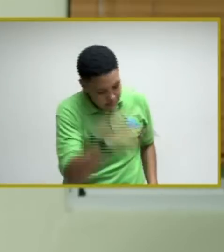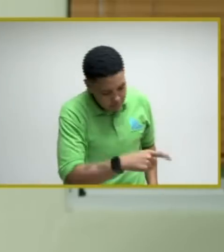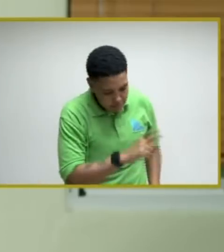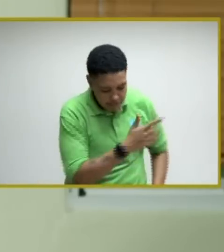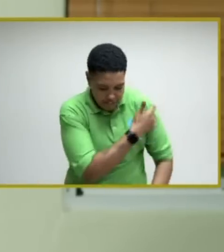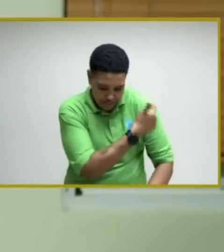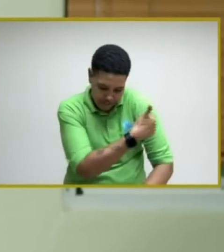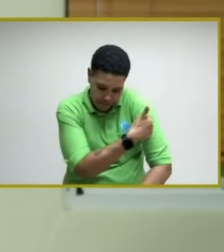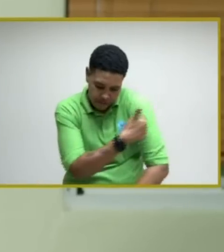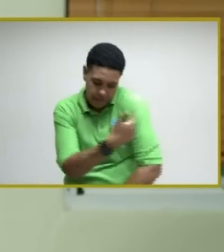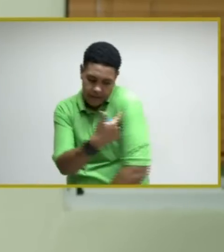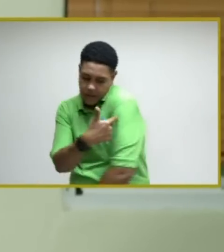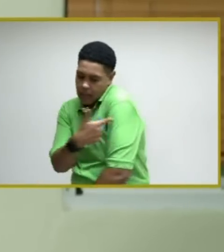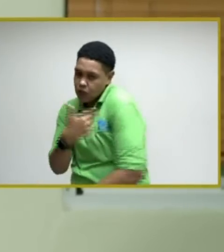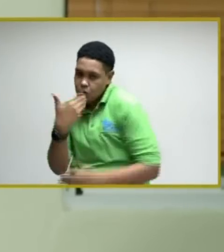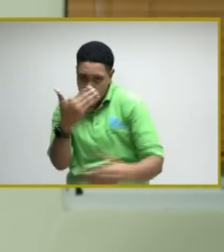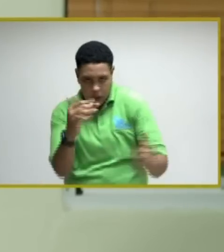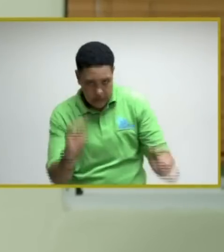Okay?